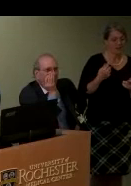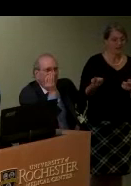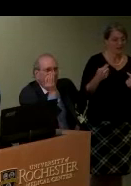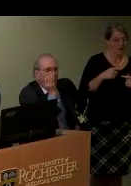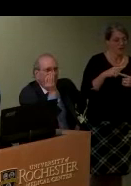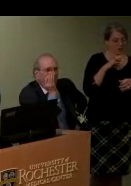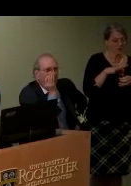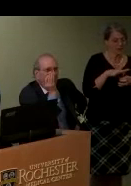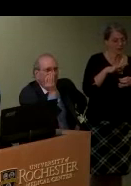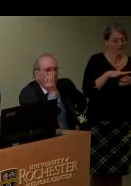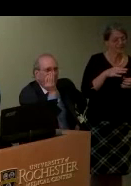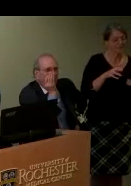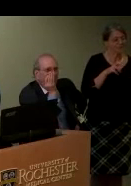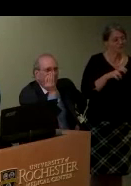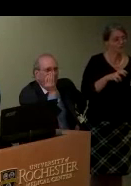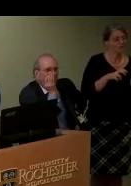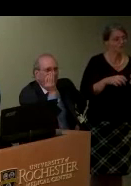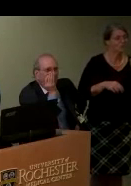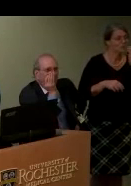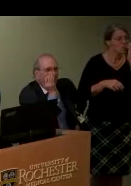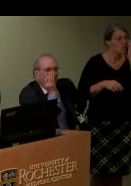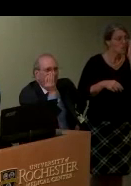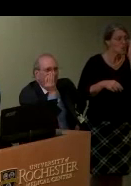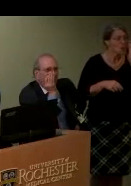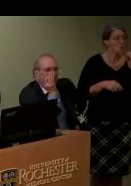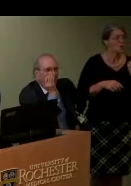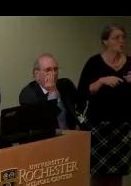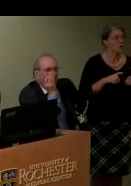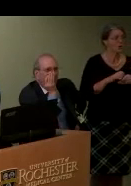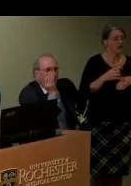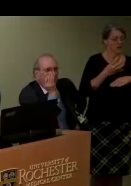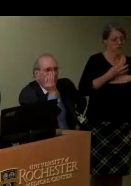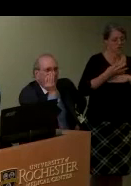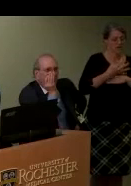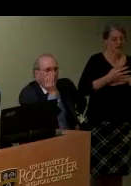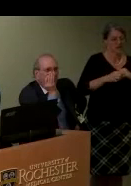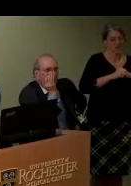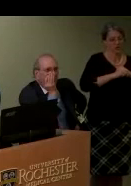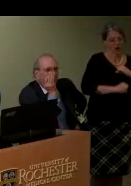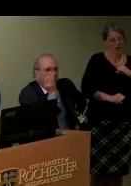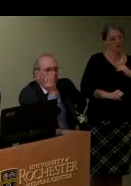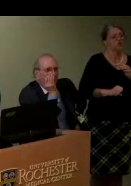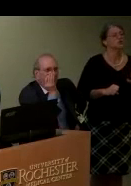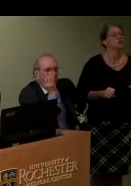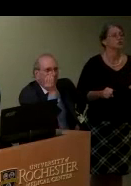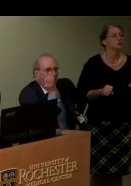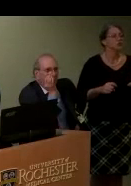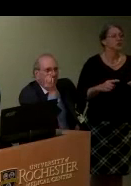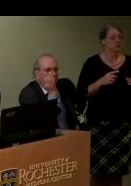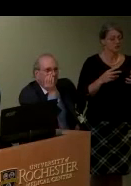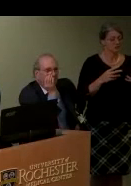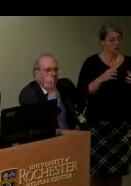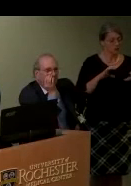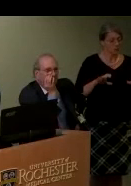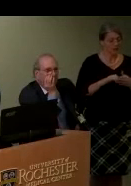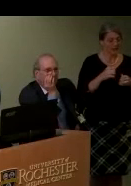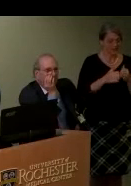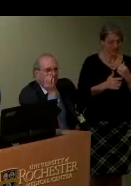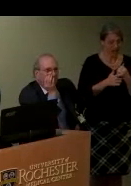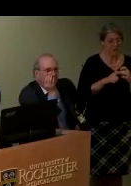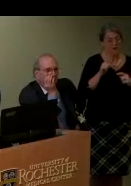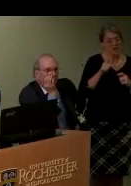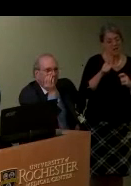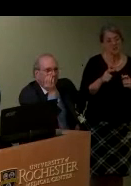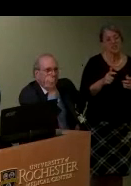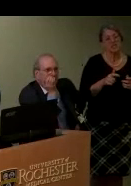tea during the 4 to 5 days I was there. And he would do that each time. And eventually he got to the point